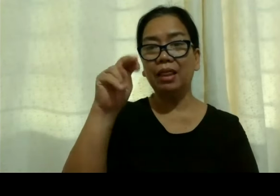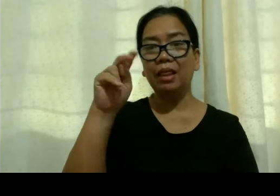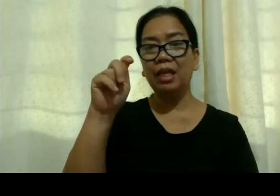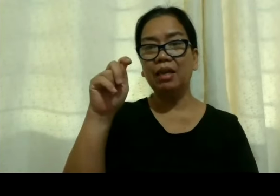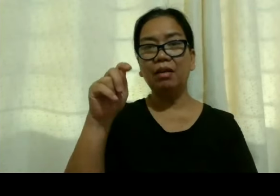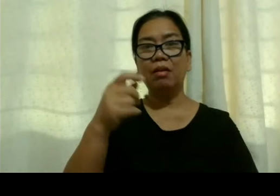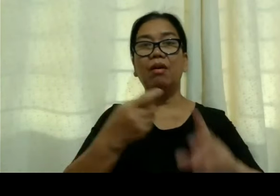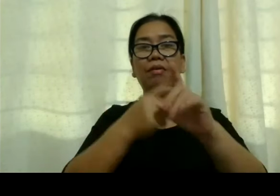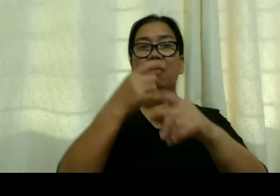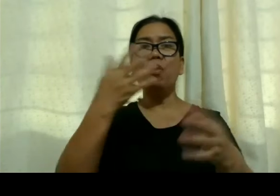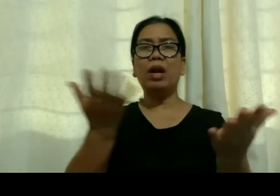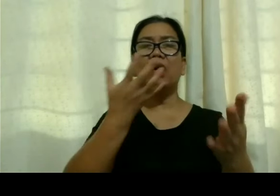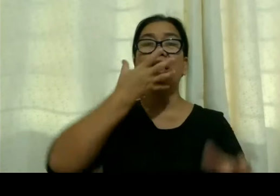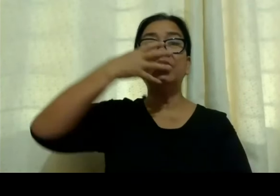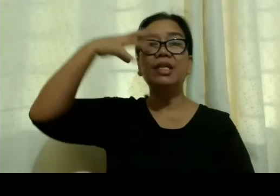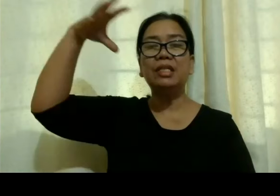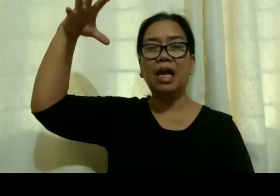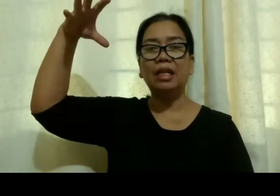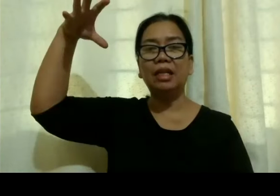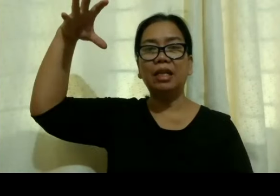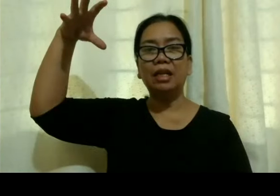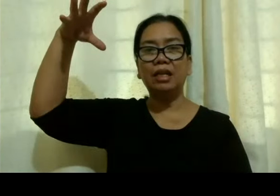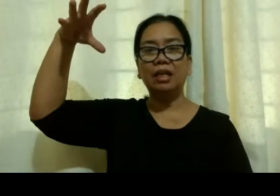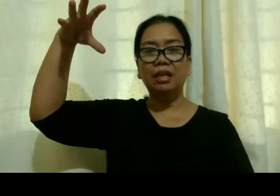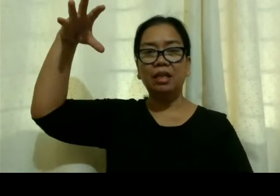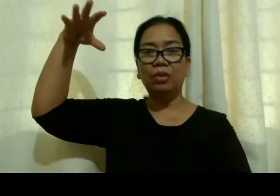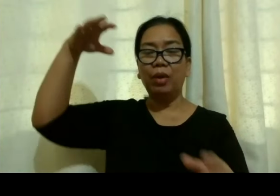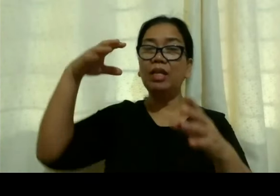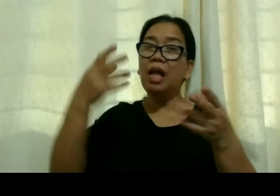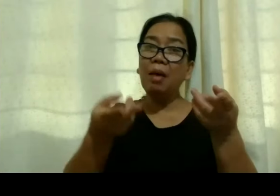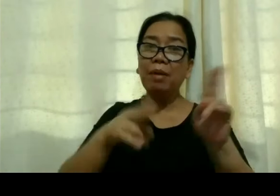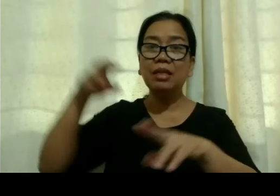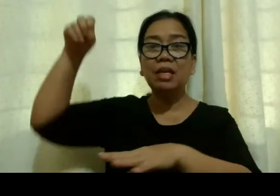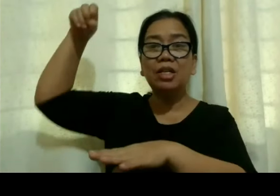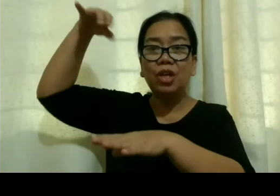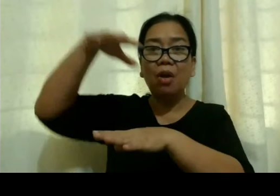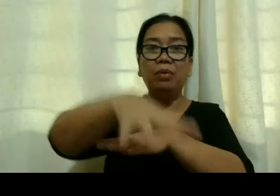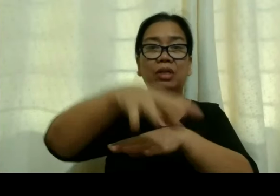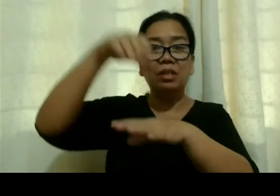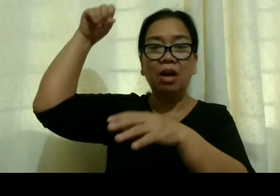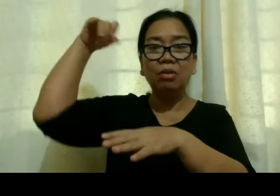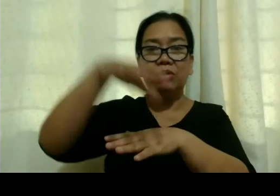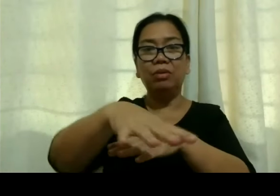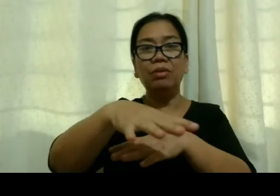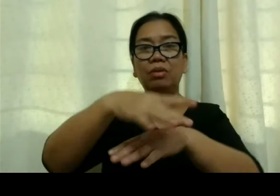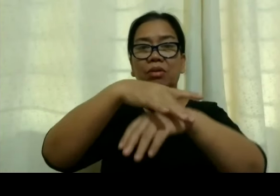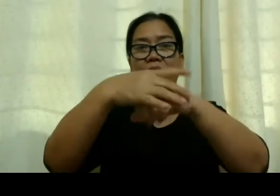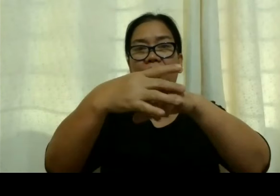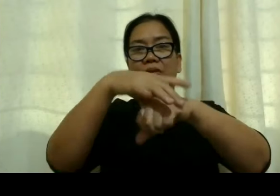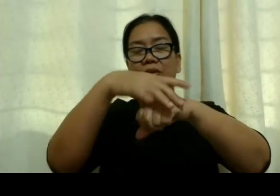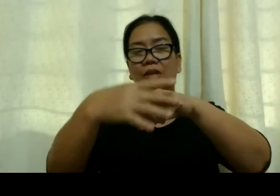fragment from where? The sun. That when it happens, it showers down